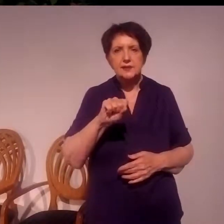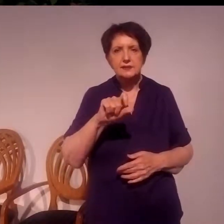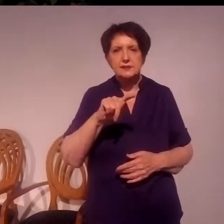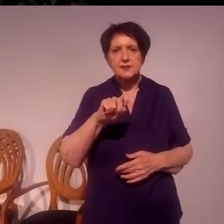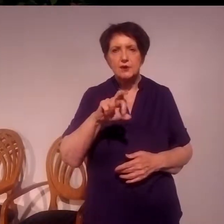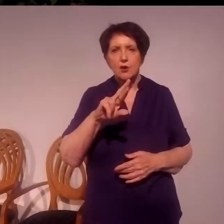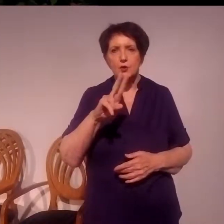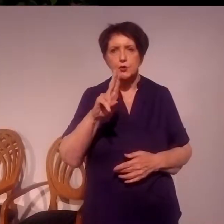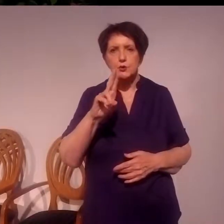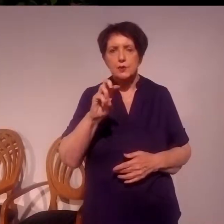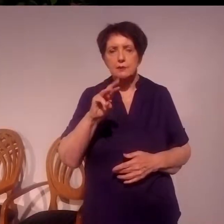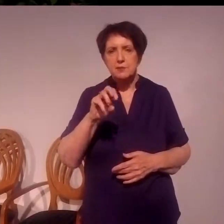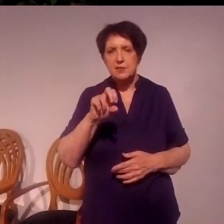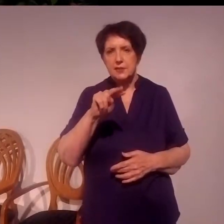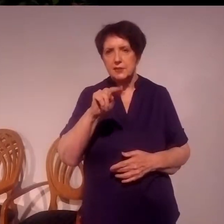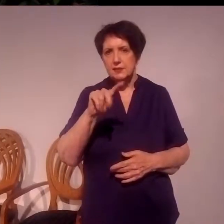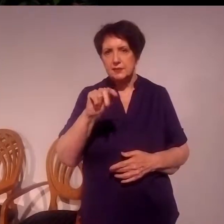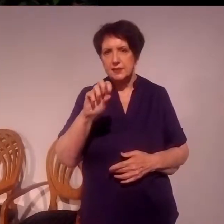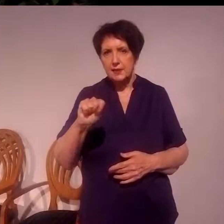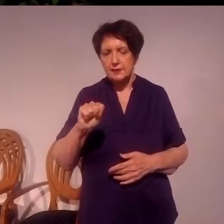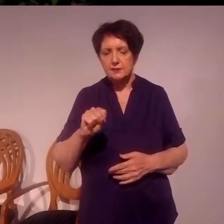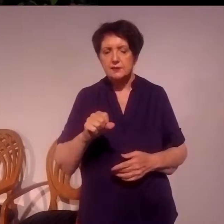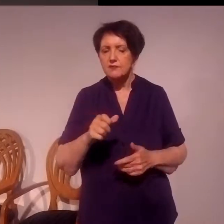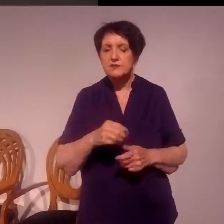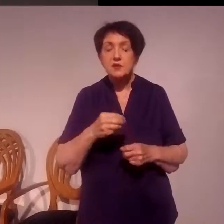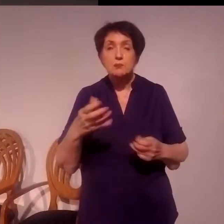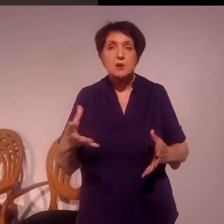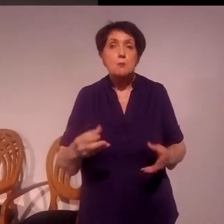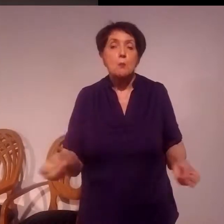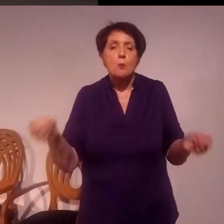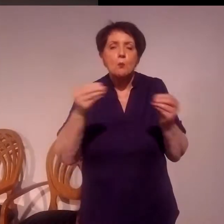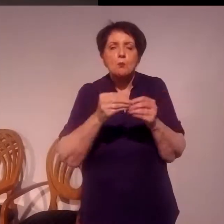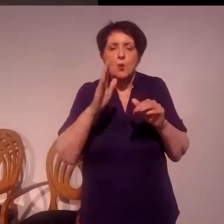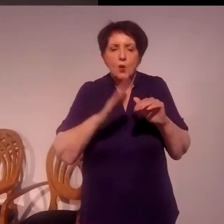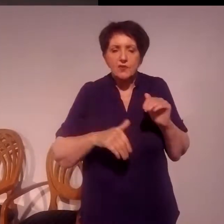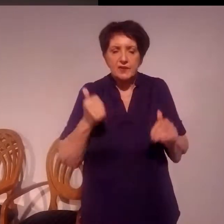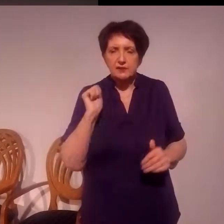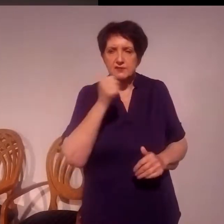We become instruments of something larger than ourselves.